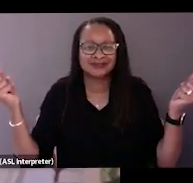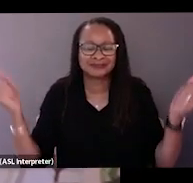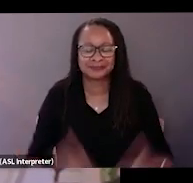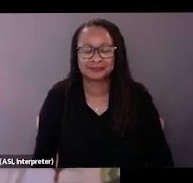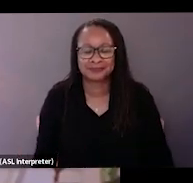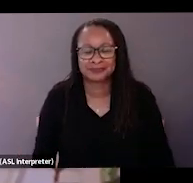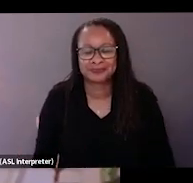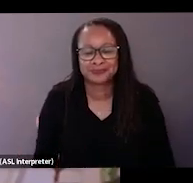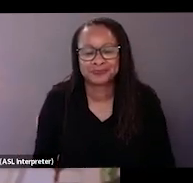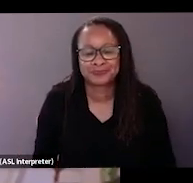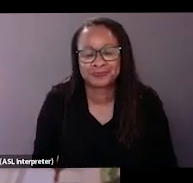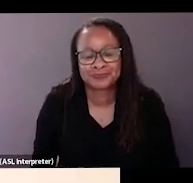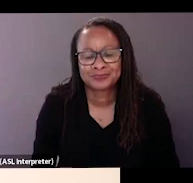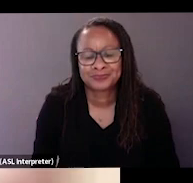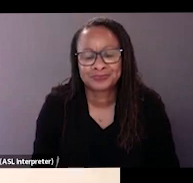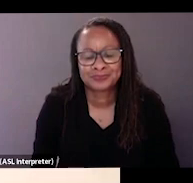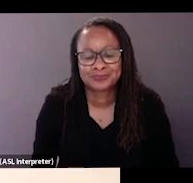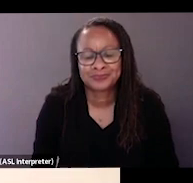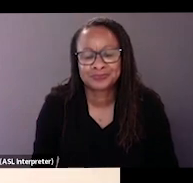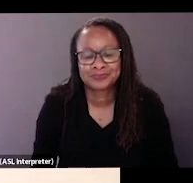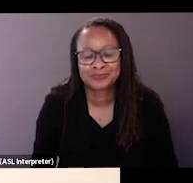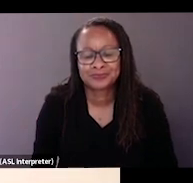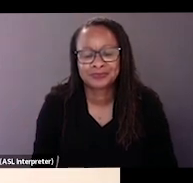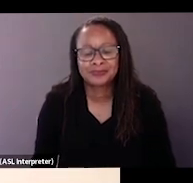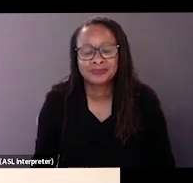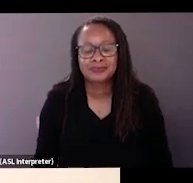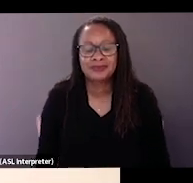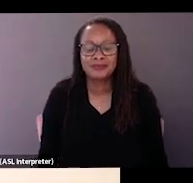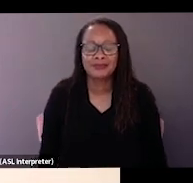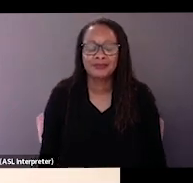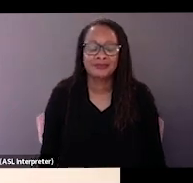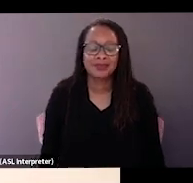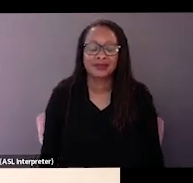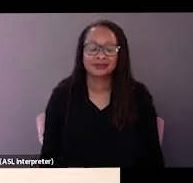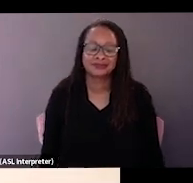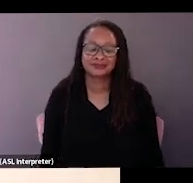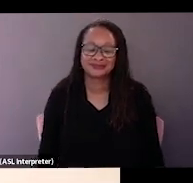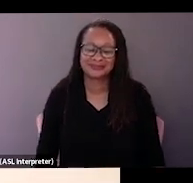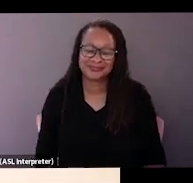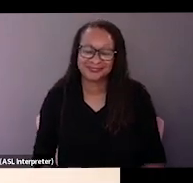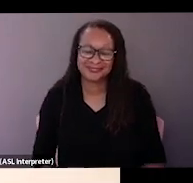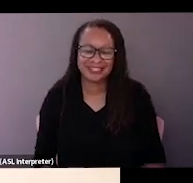Sí. Bueno, hay dos temas ahí importantes.